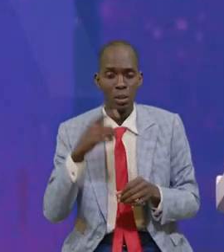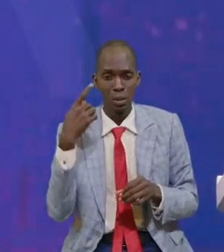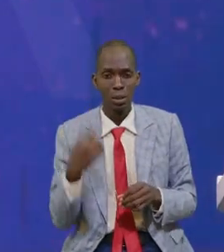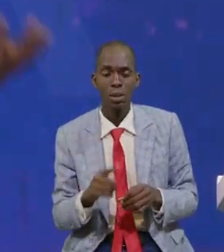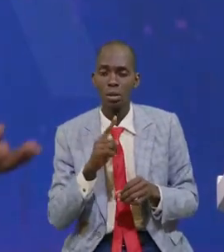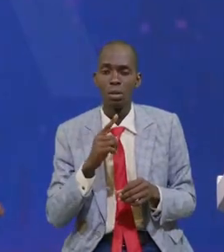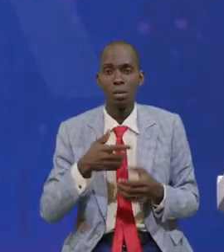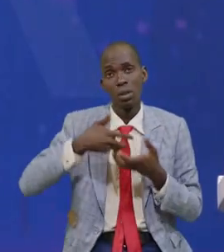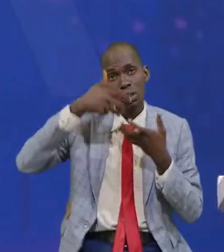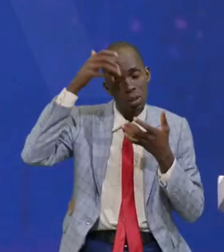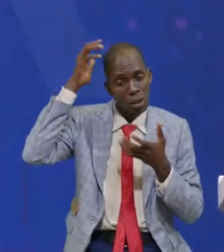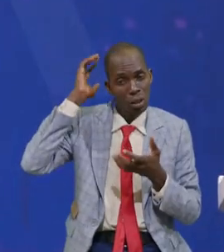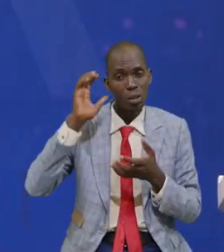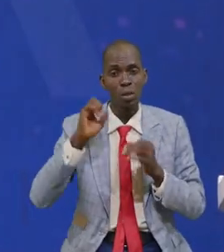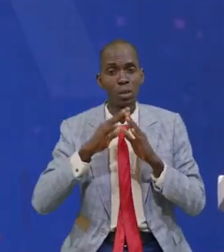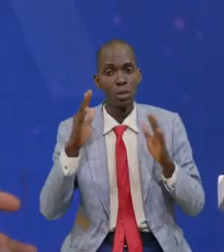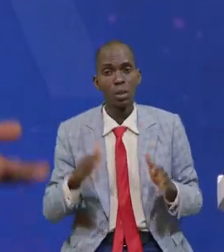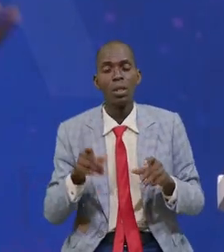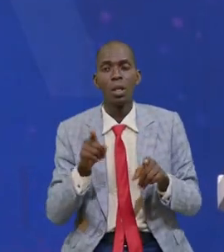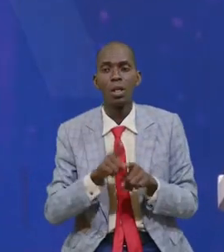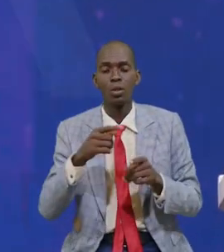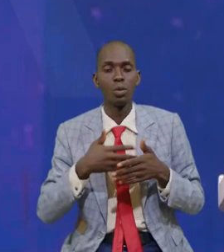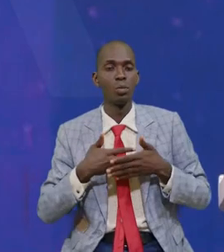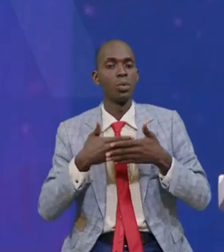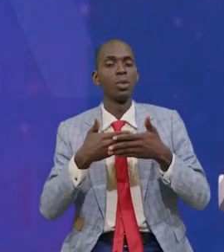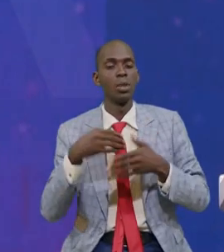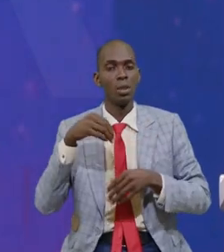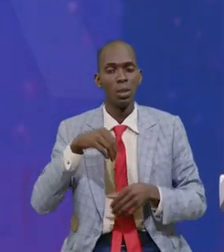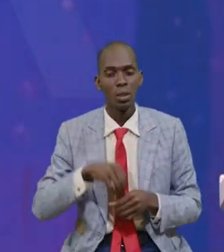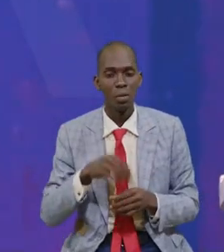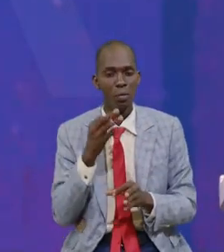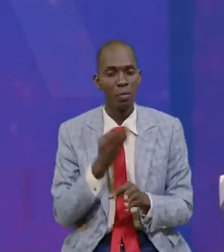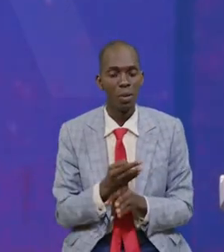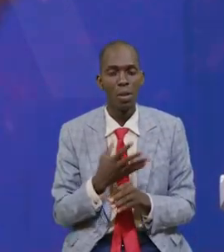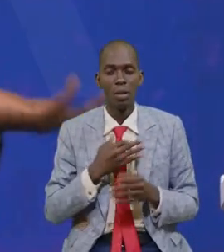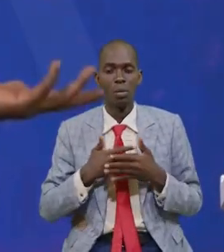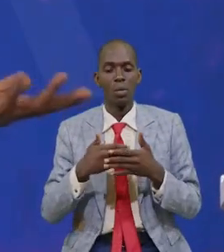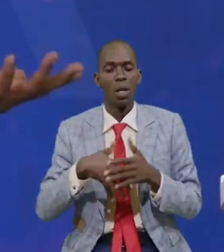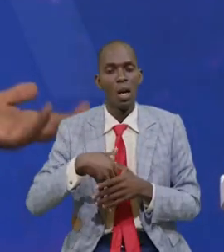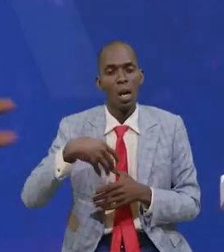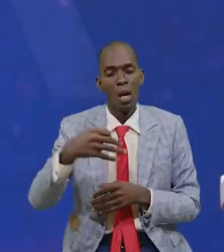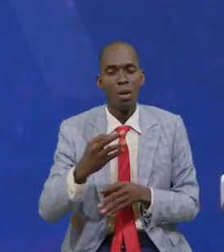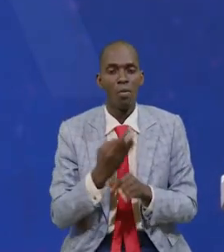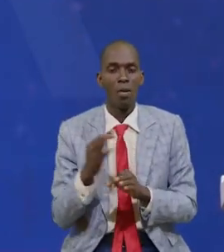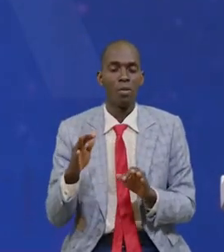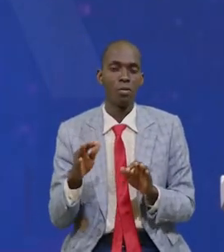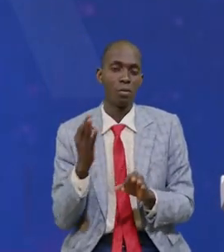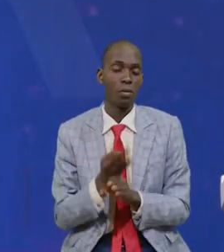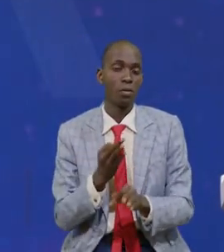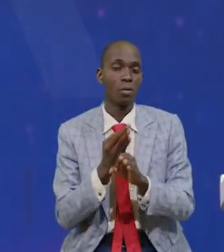faith, as you breathe out faithfulness, as you breathe in obedience, as you breathe